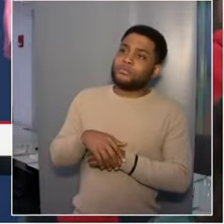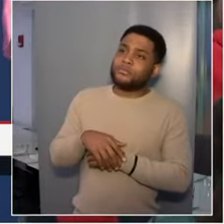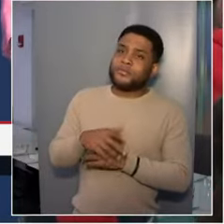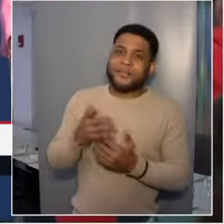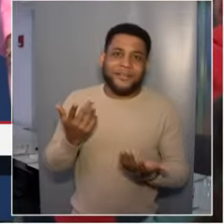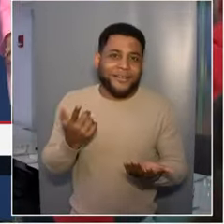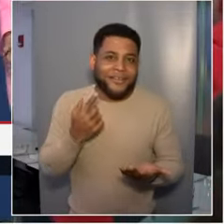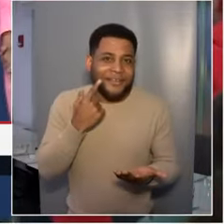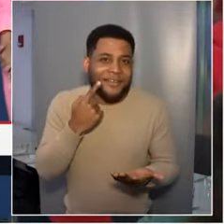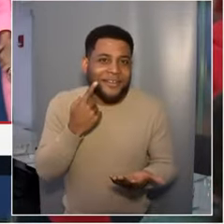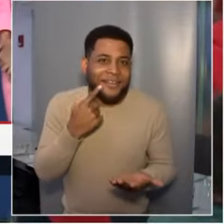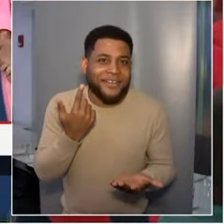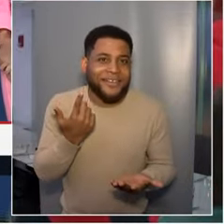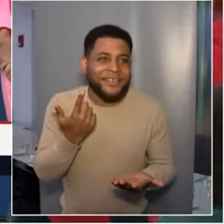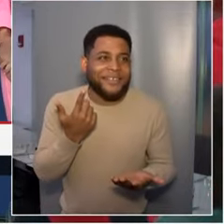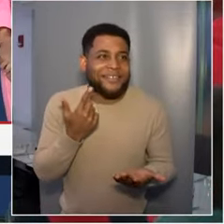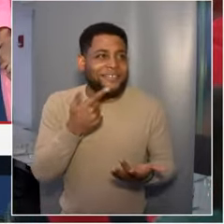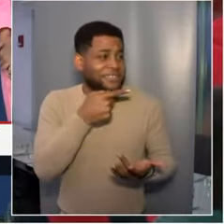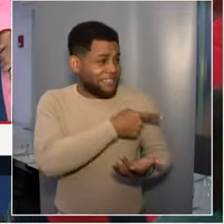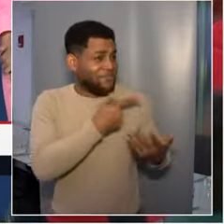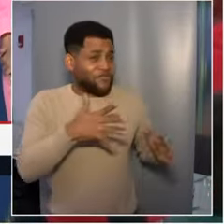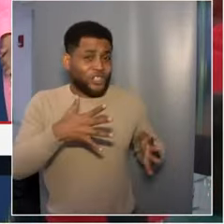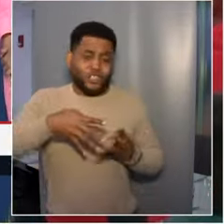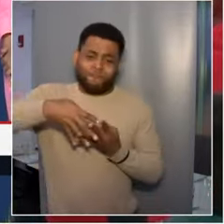you've been. You went to college here.